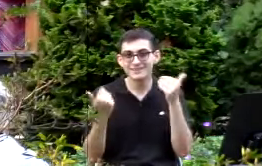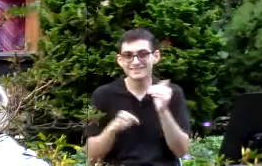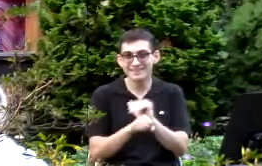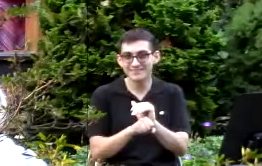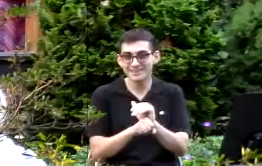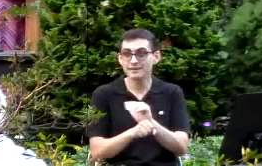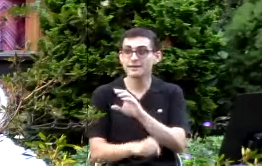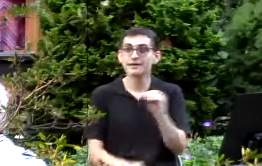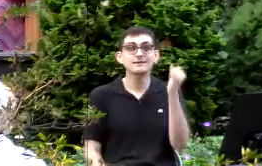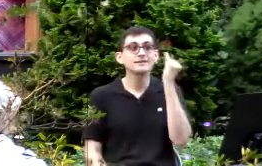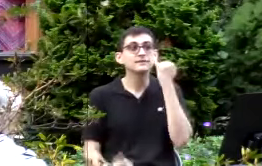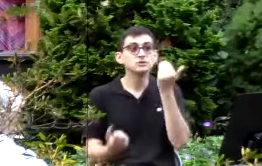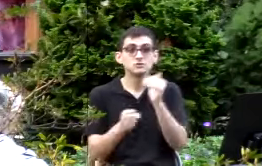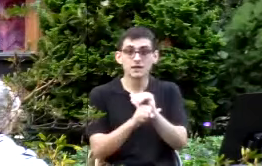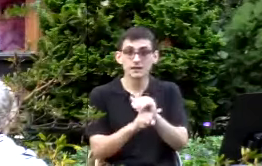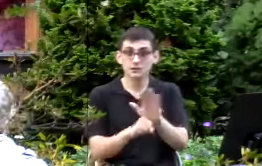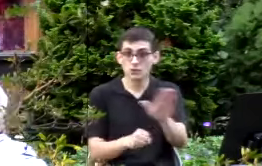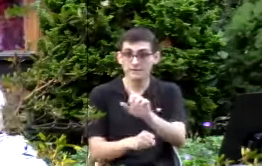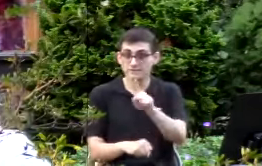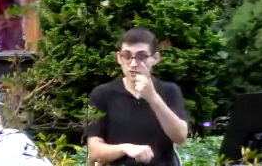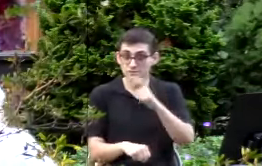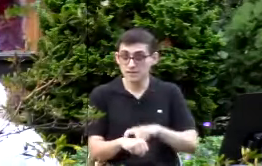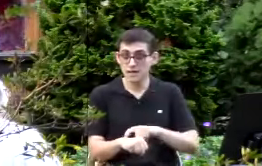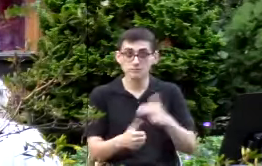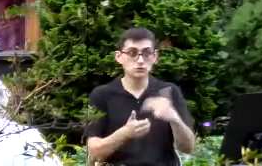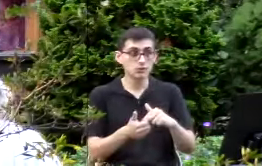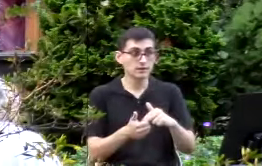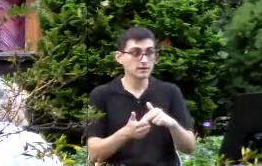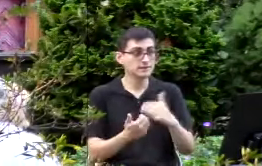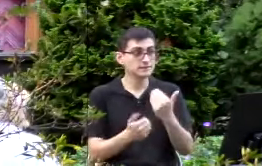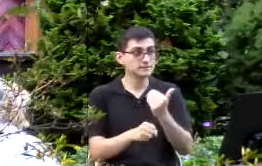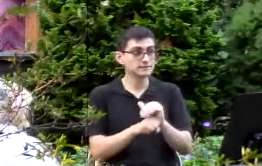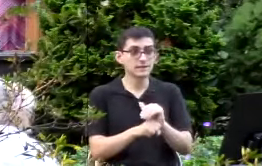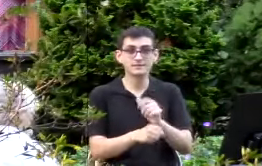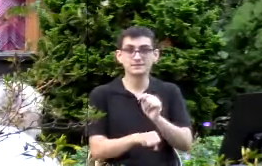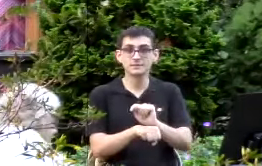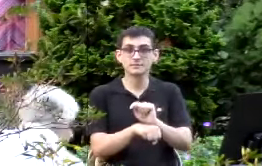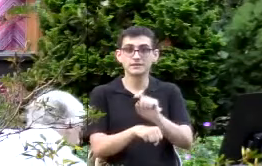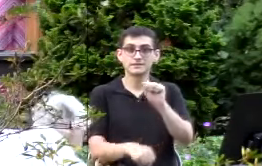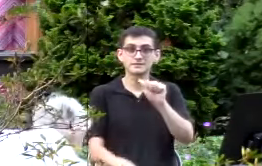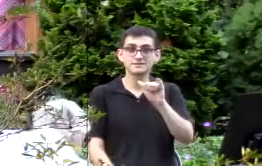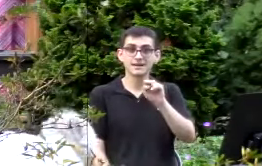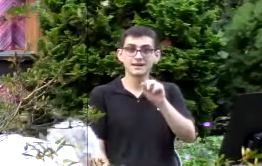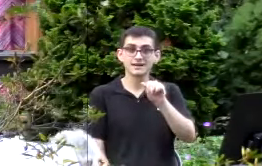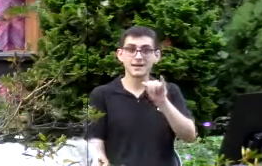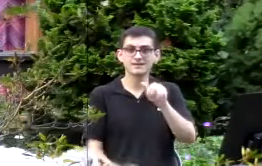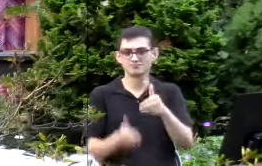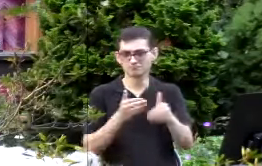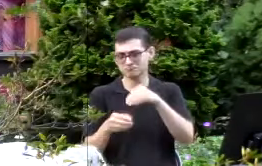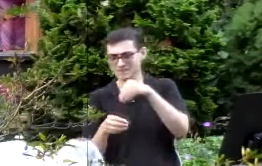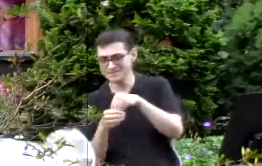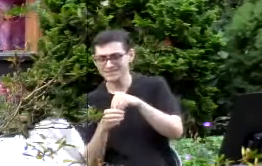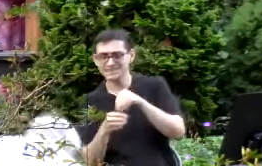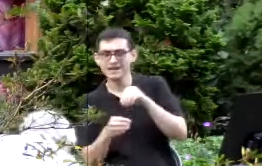Tonight is your first time joining us at Temple Sinai. Inside or outside here or